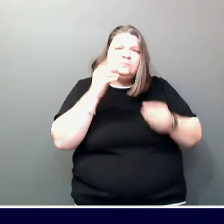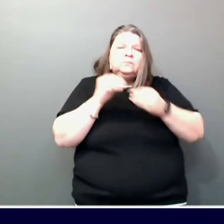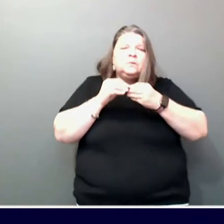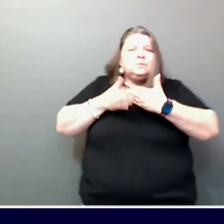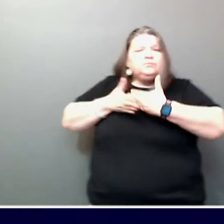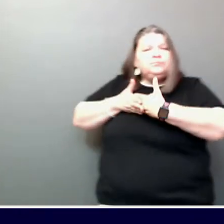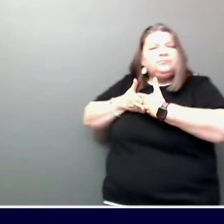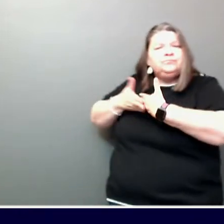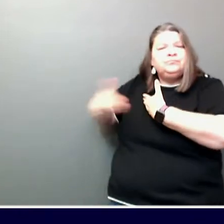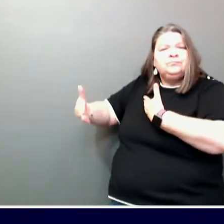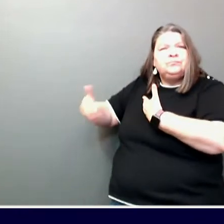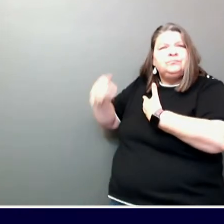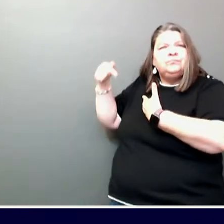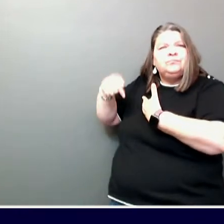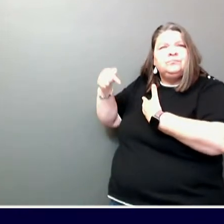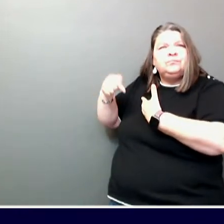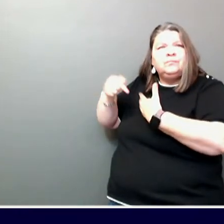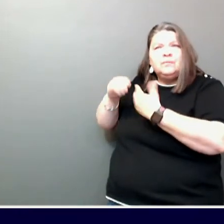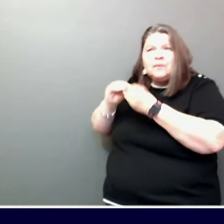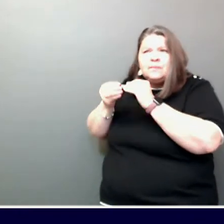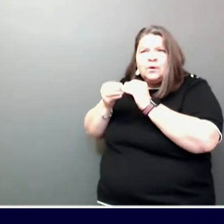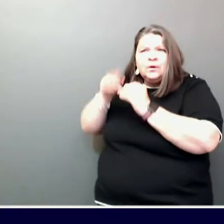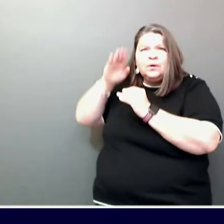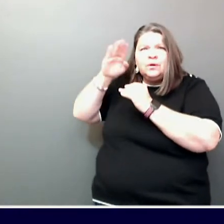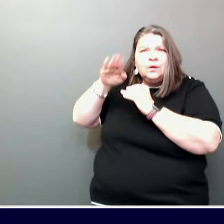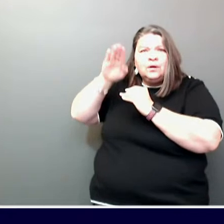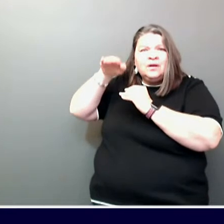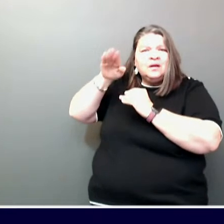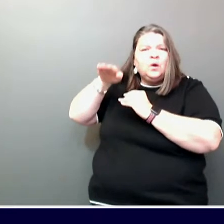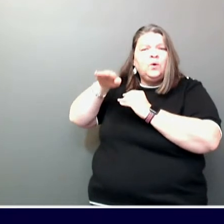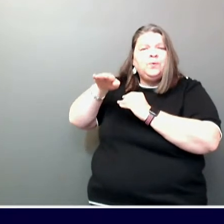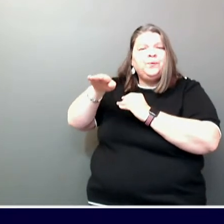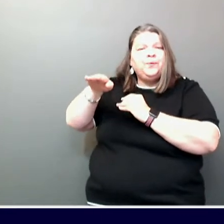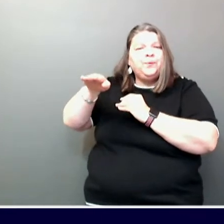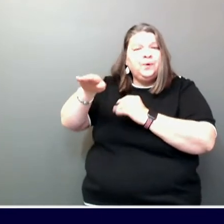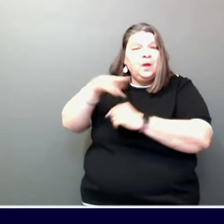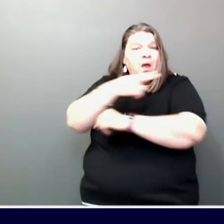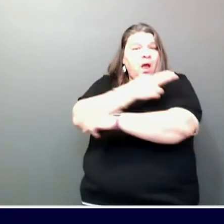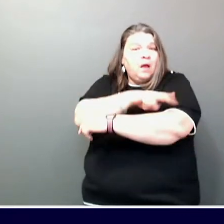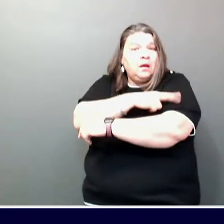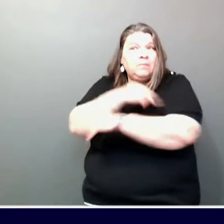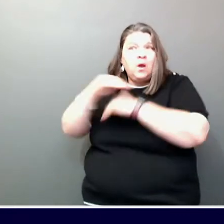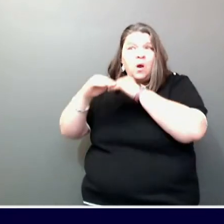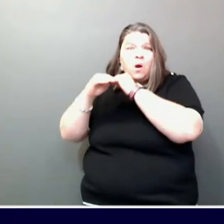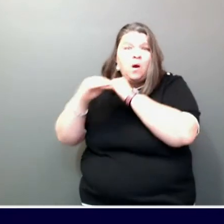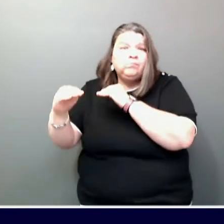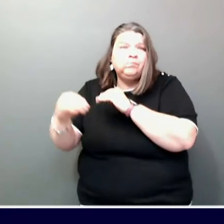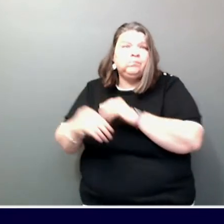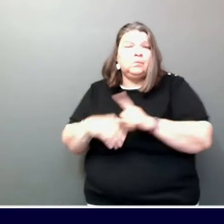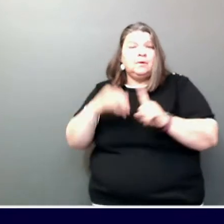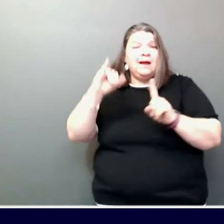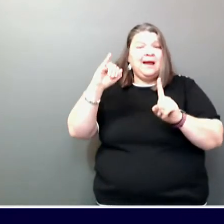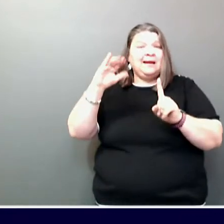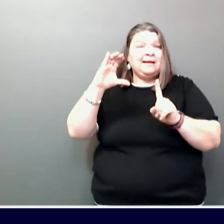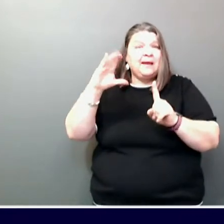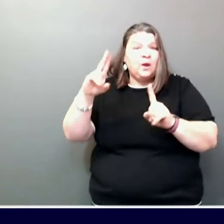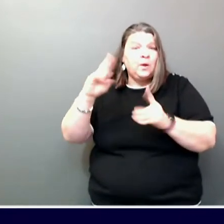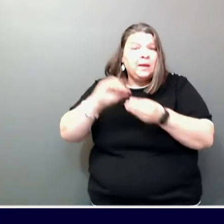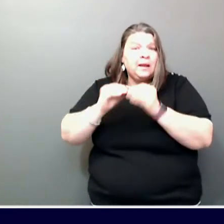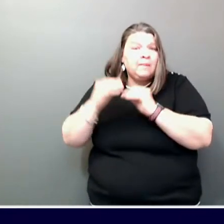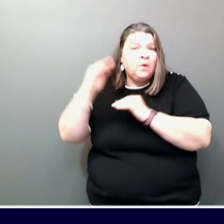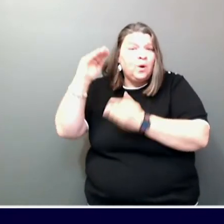of decreasing hospitalization rates. More stability in terms of lower positivity rates.